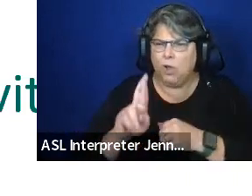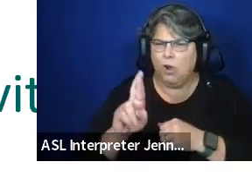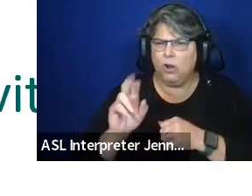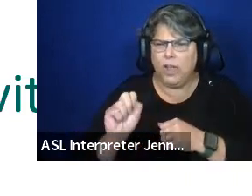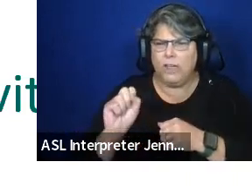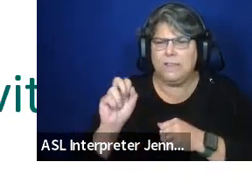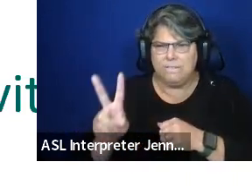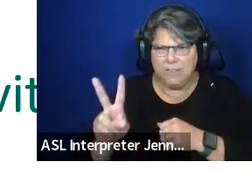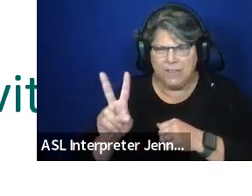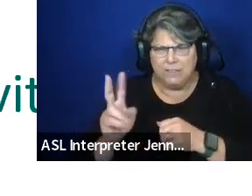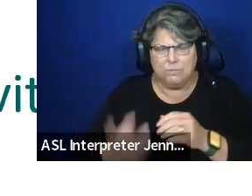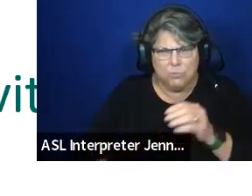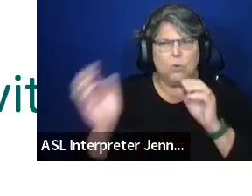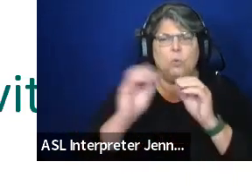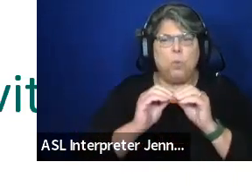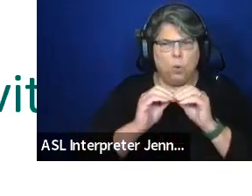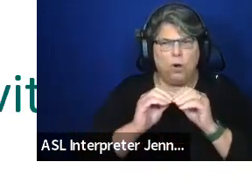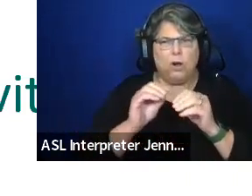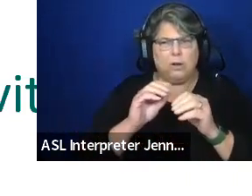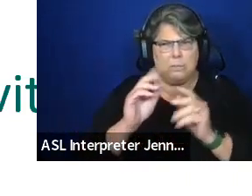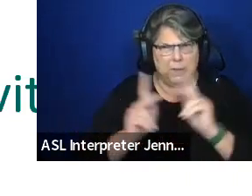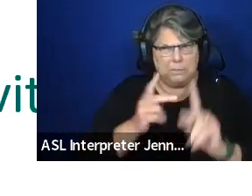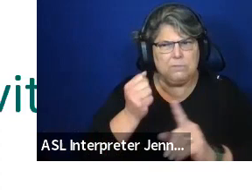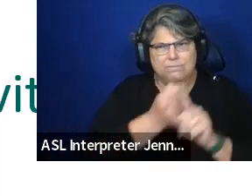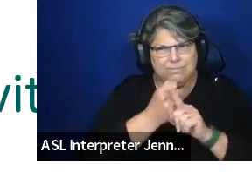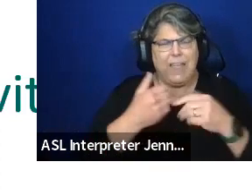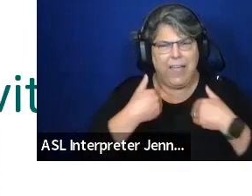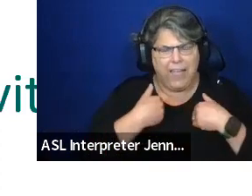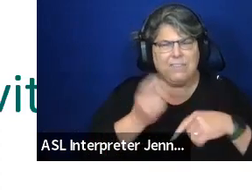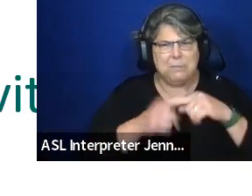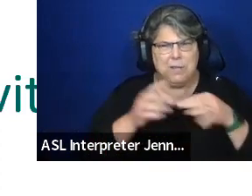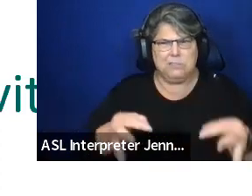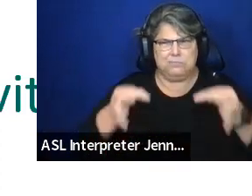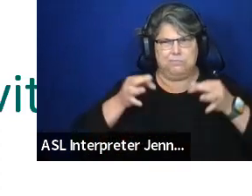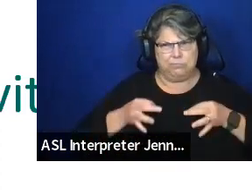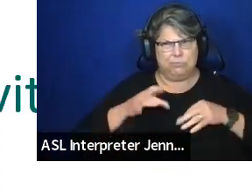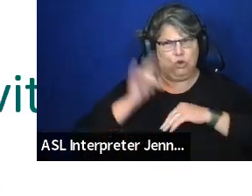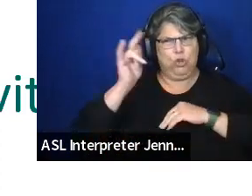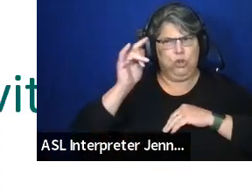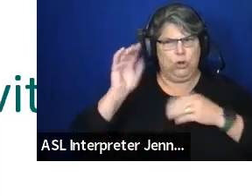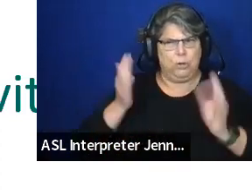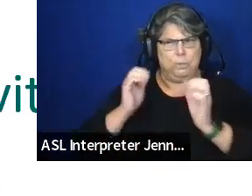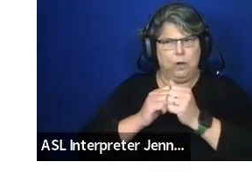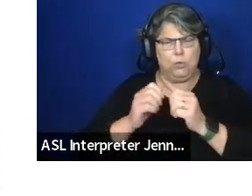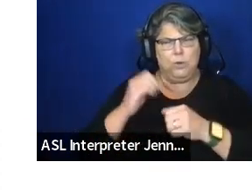of higher and earlier levels of RSV detected than prior years.